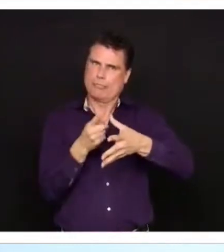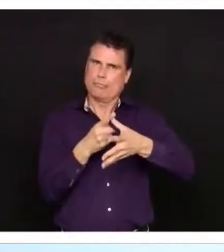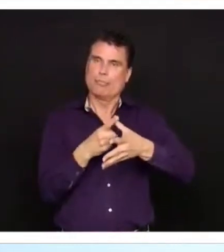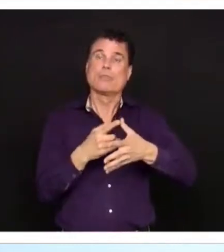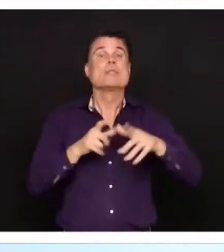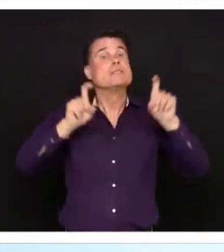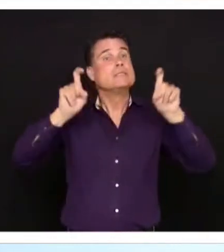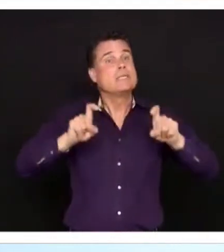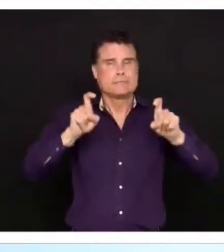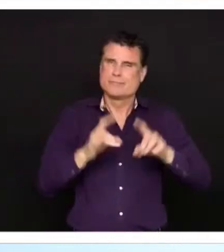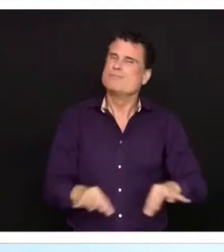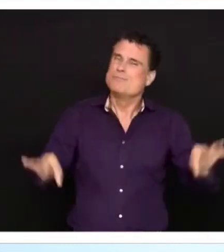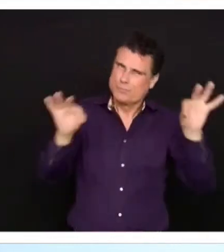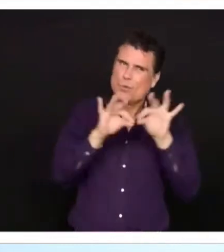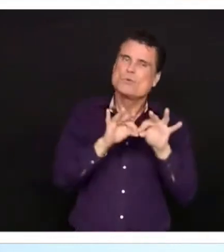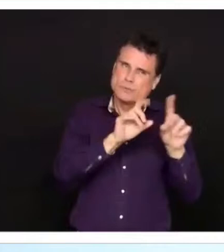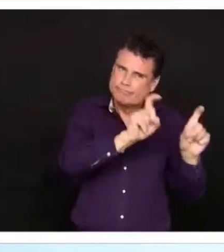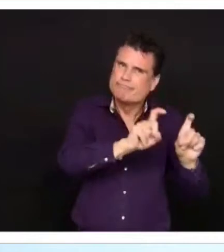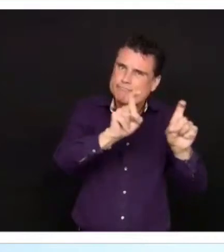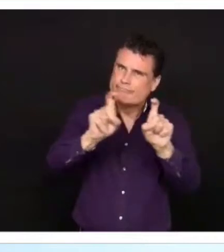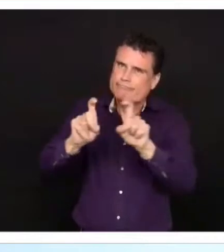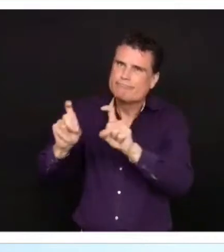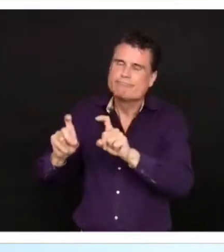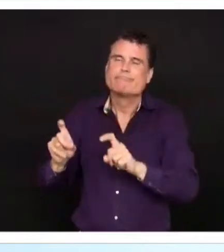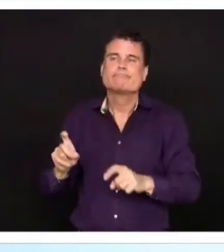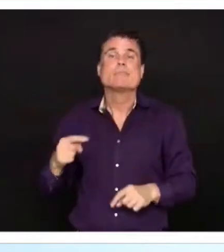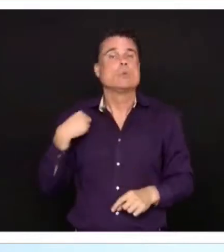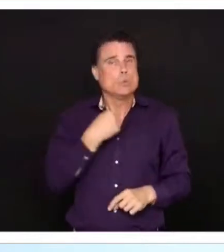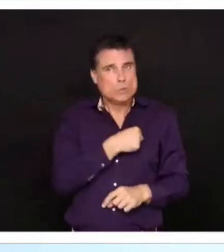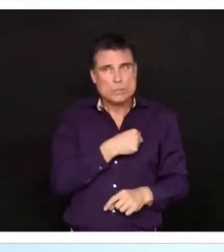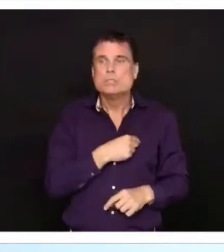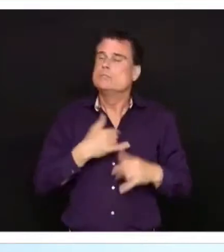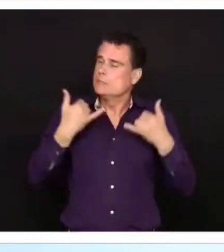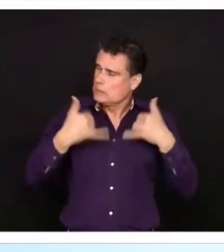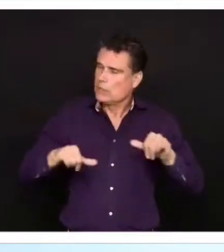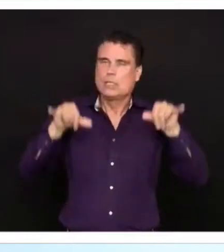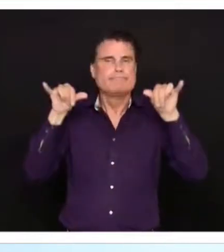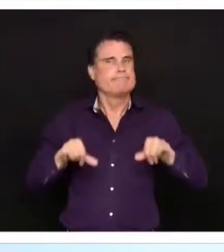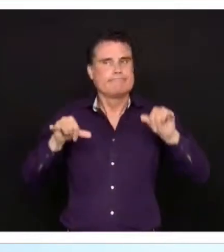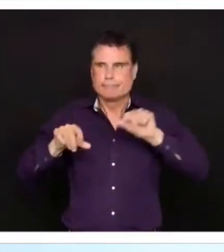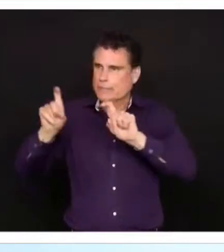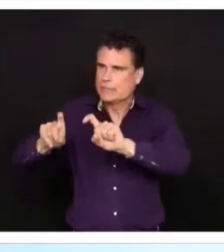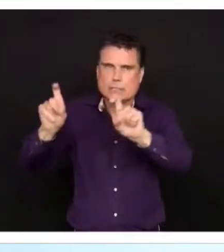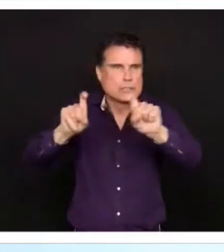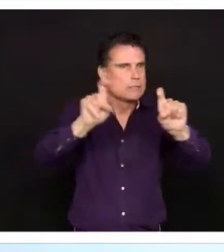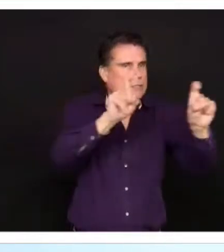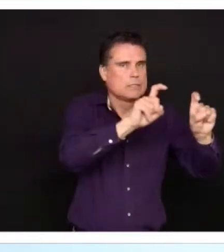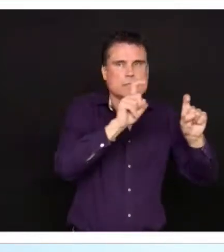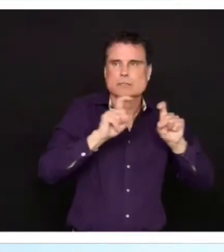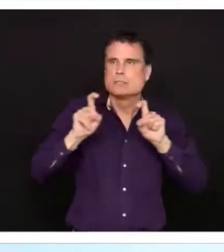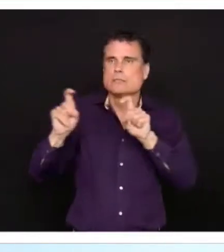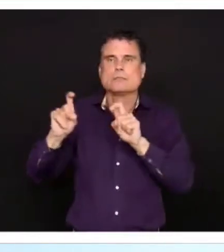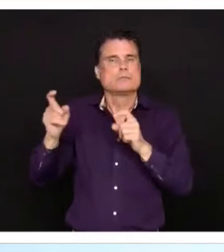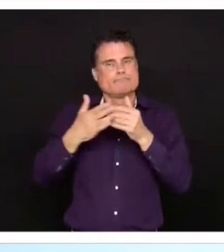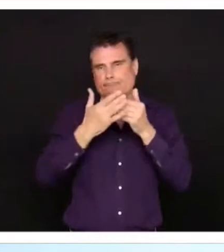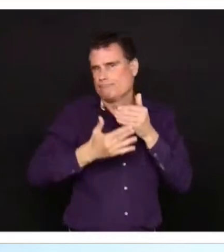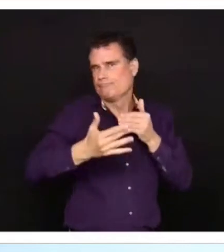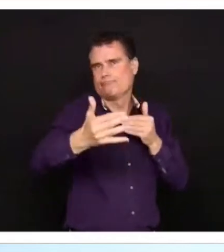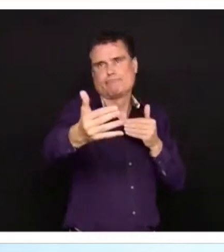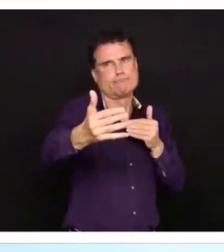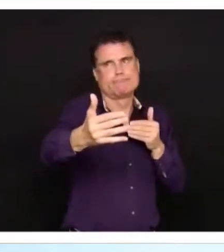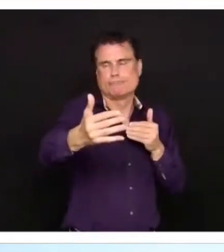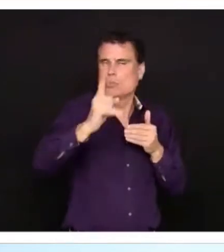really important. And there'll be two parts to it. So one is the testing that we continue to do, the nucleic acid testing or